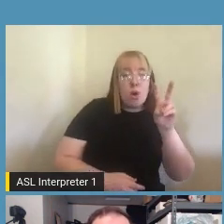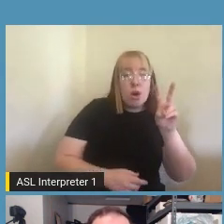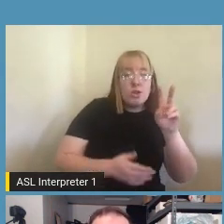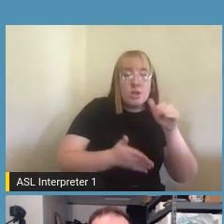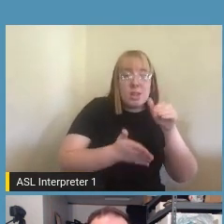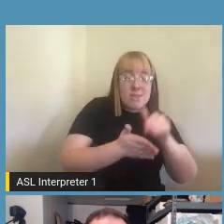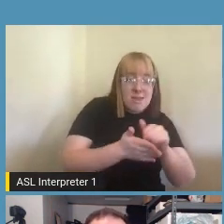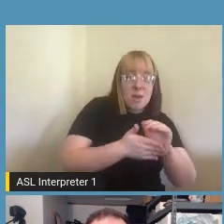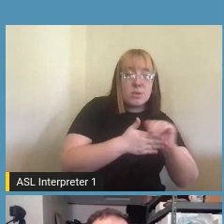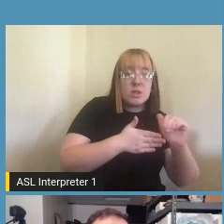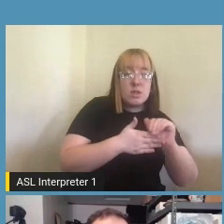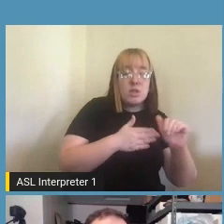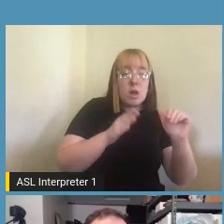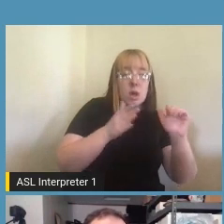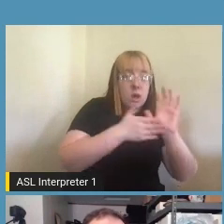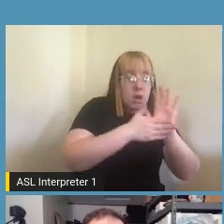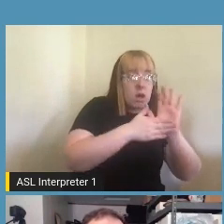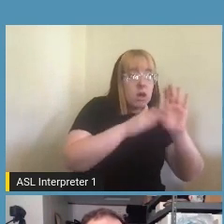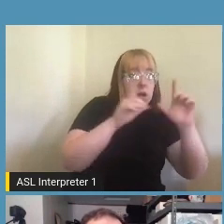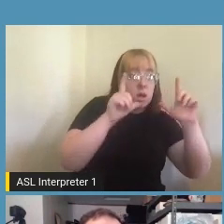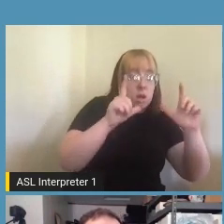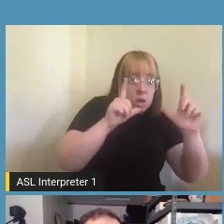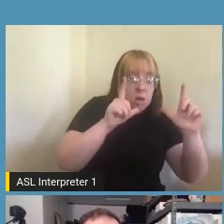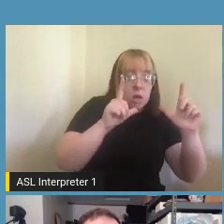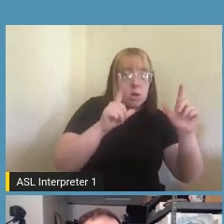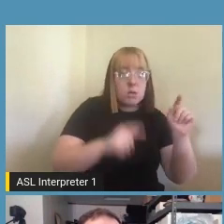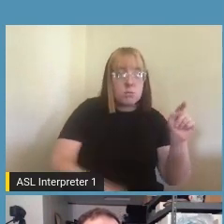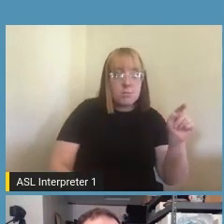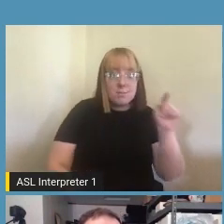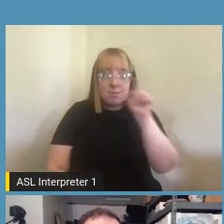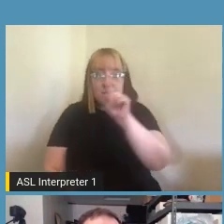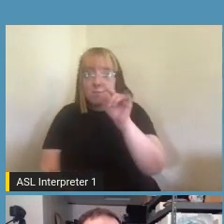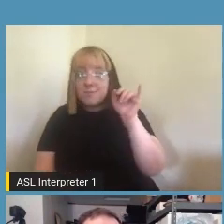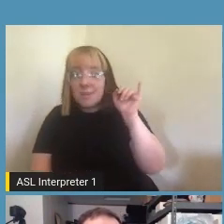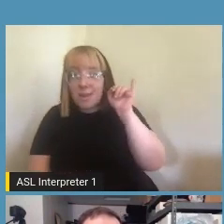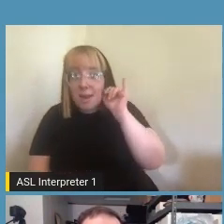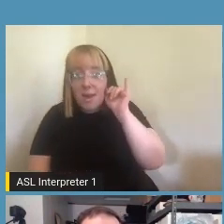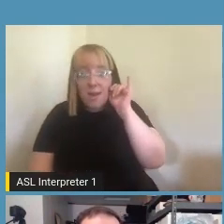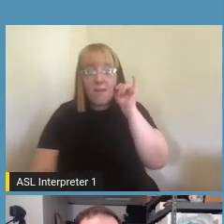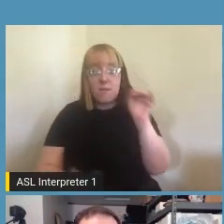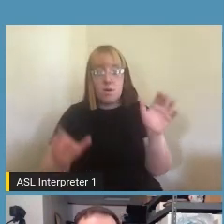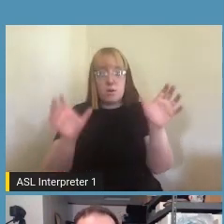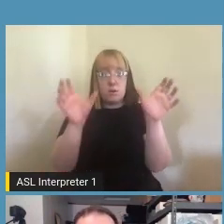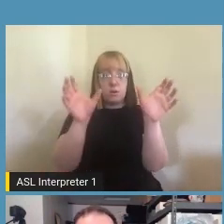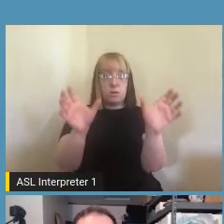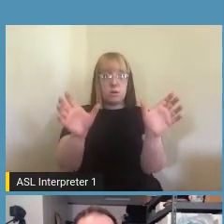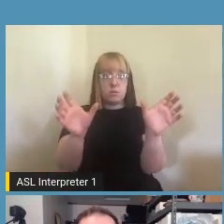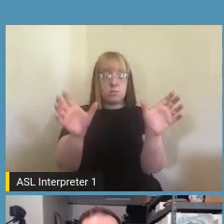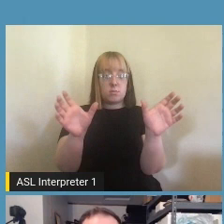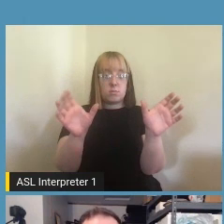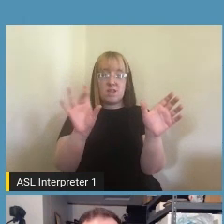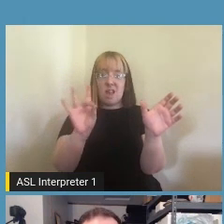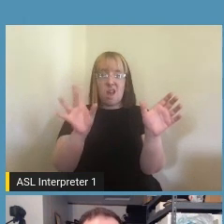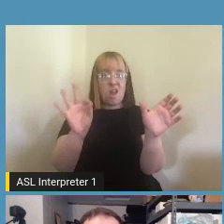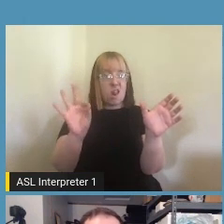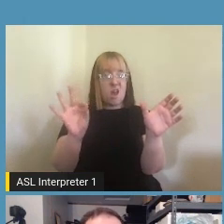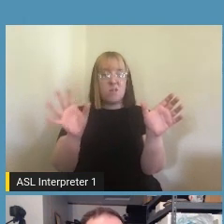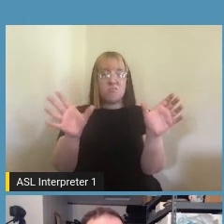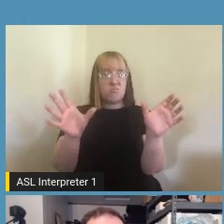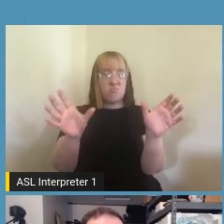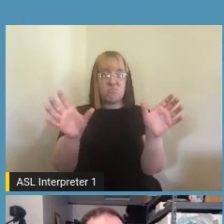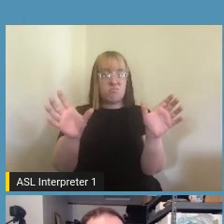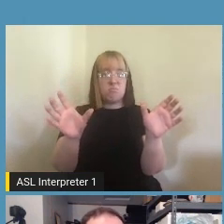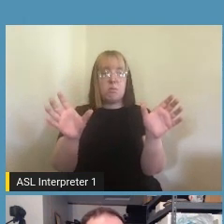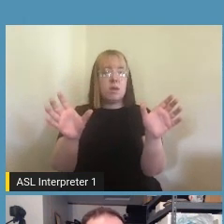camera right alongside, you know, Apple iPhone 8 or 9, and they would shoot the